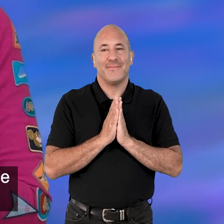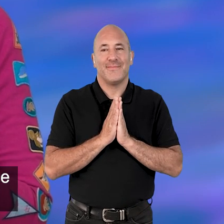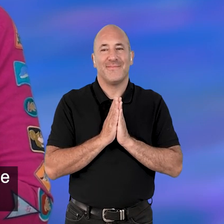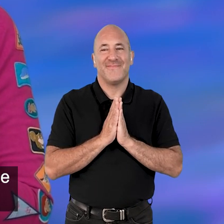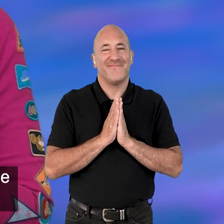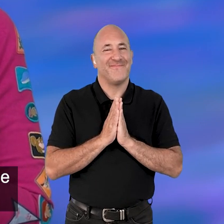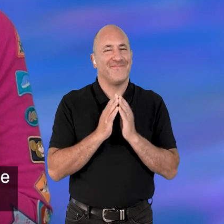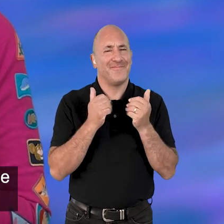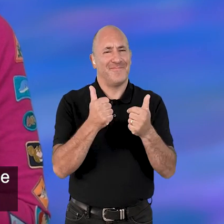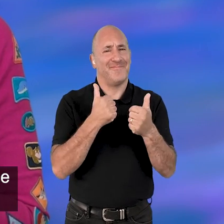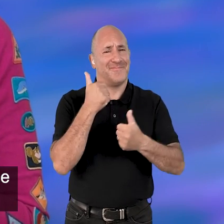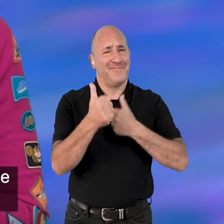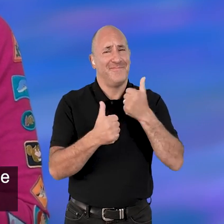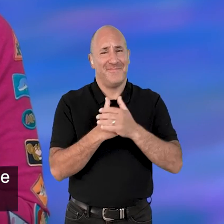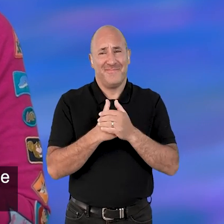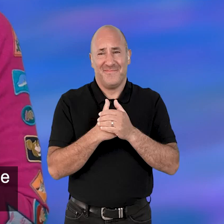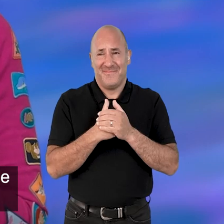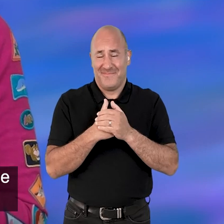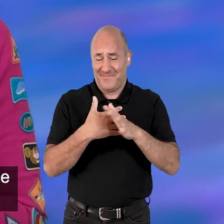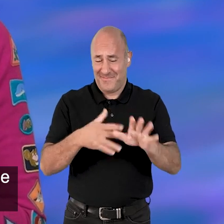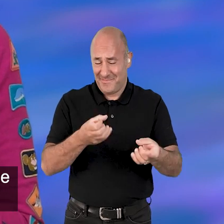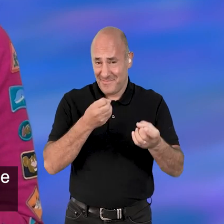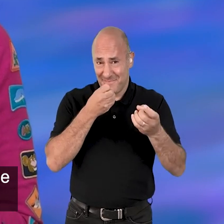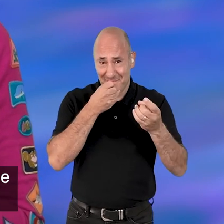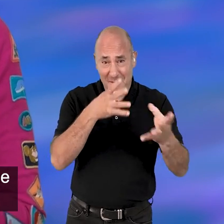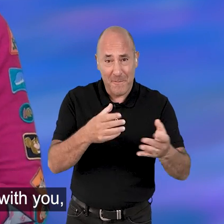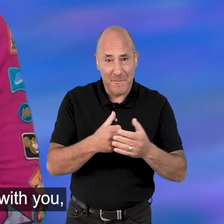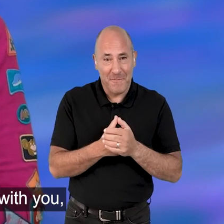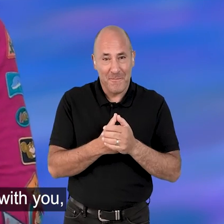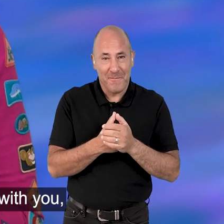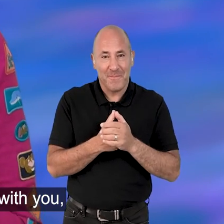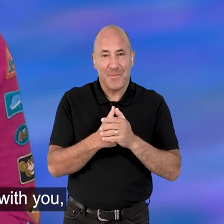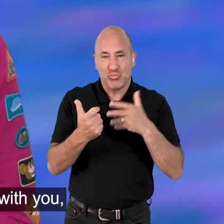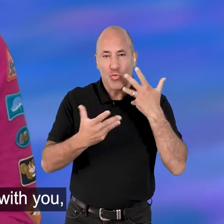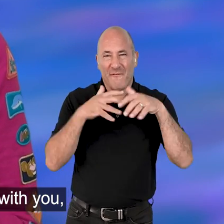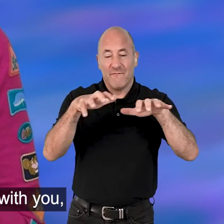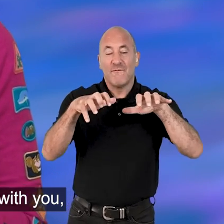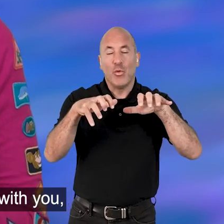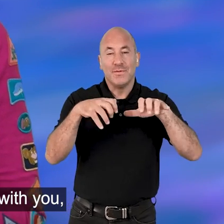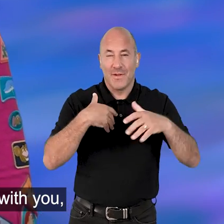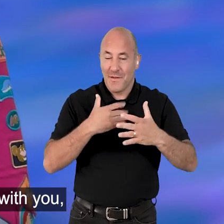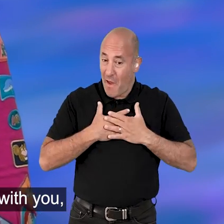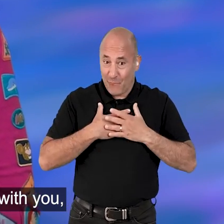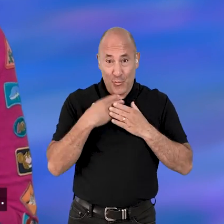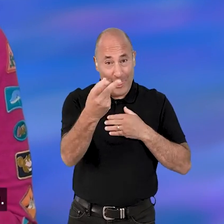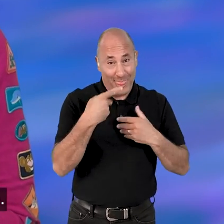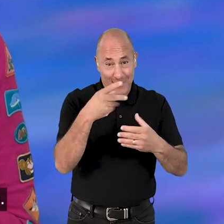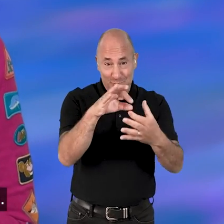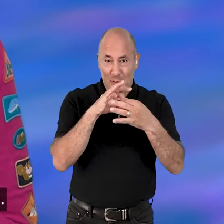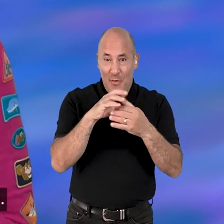There. Well done, everyone. That was amazing. I loved doing the story of Frozen with you.